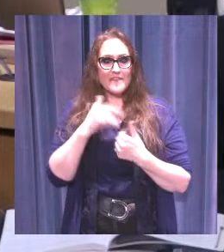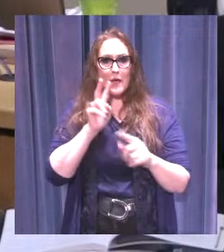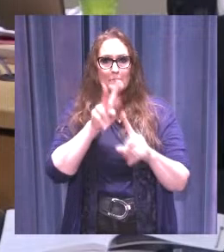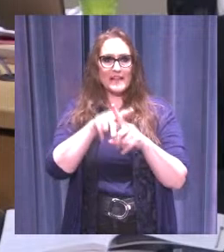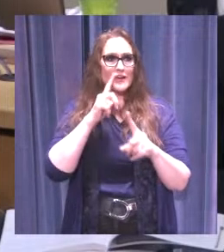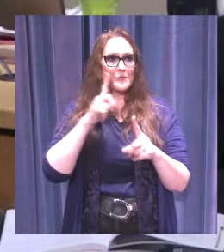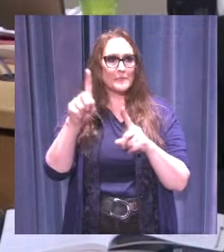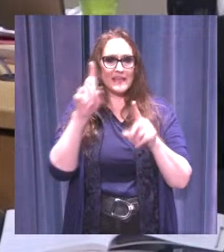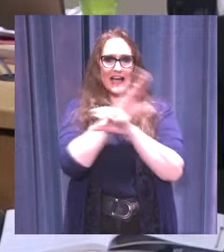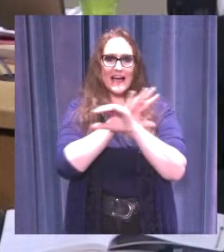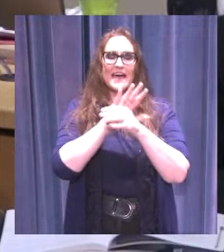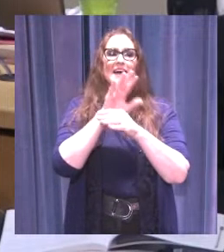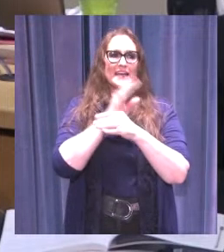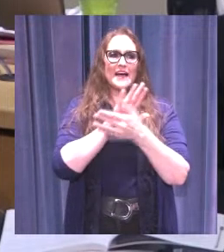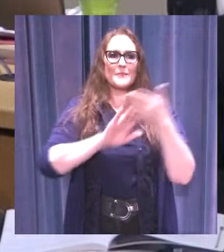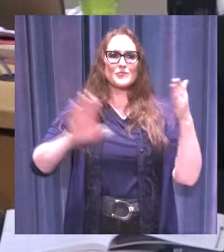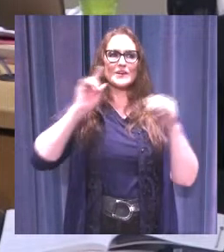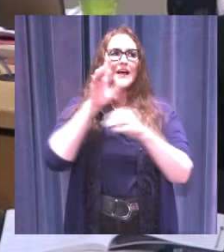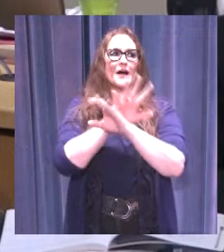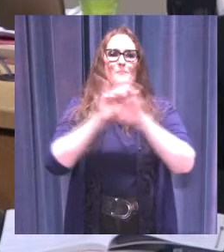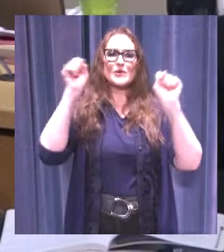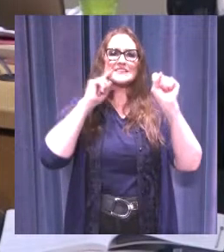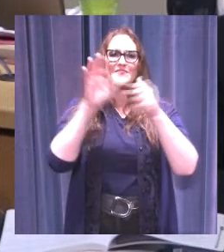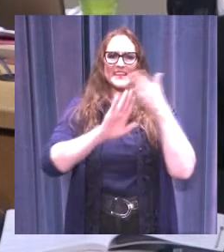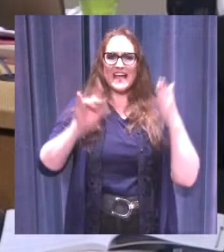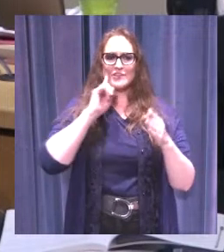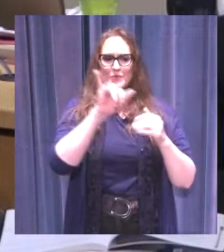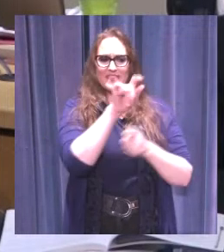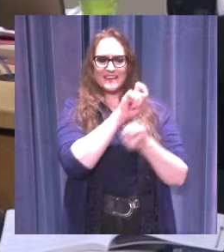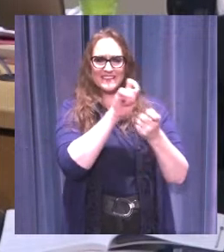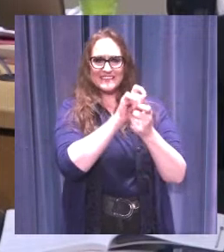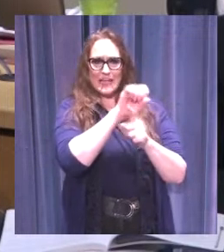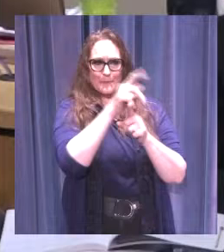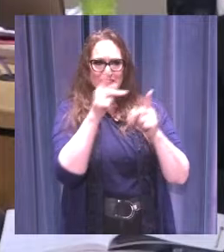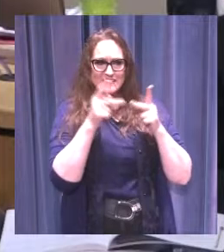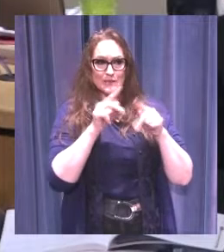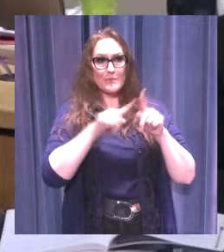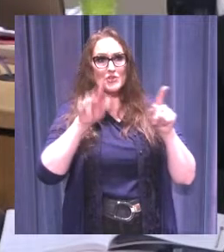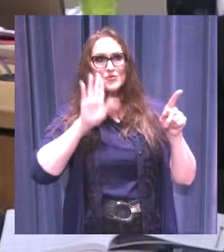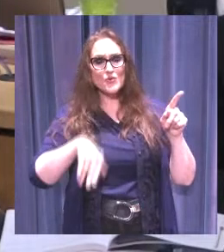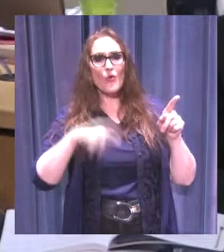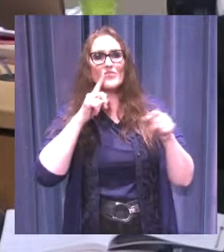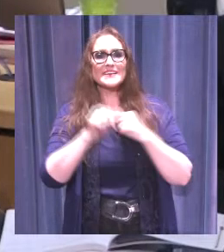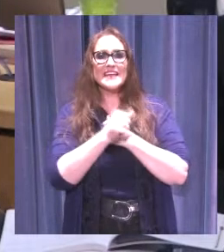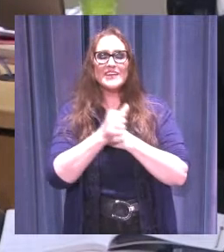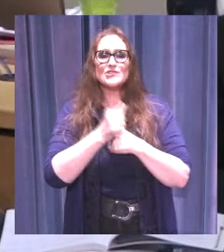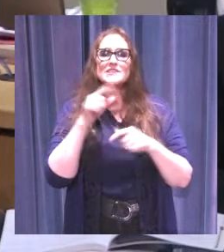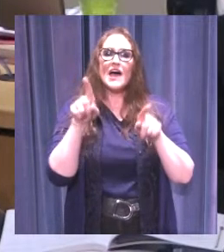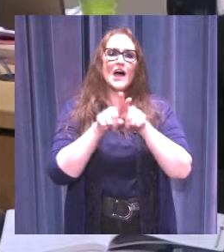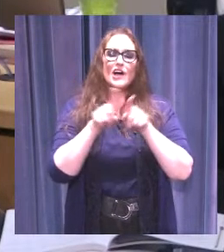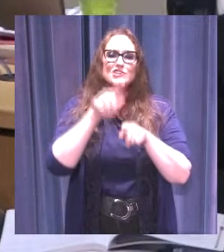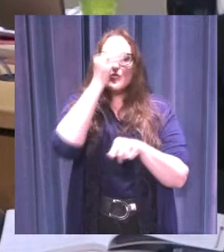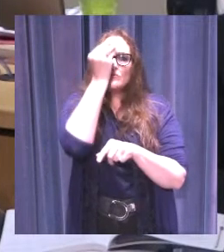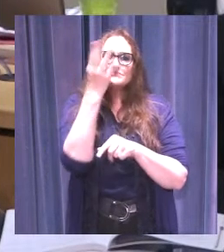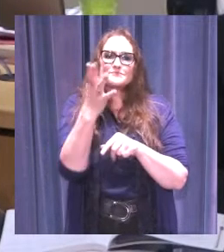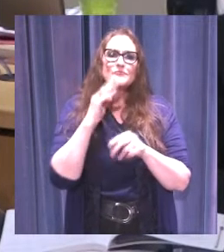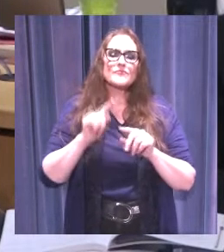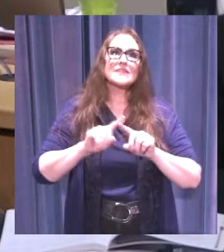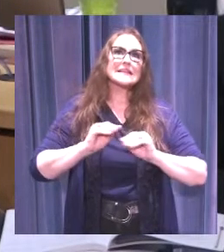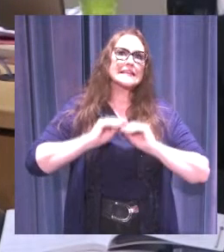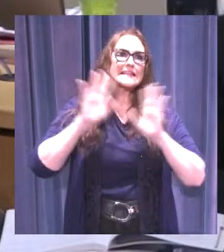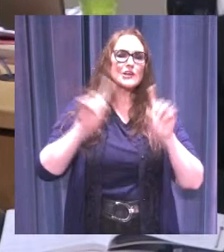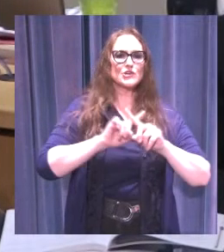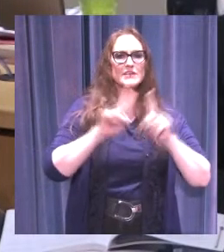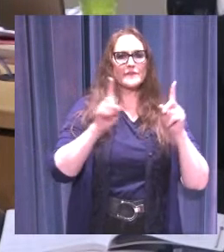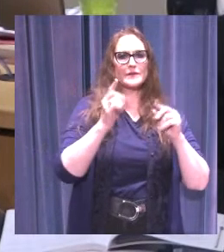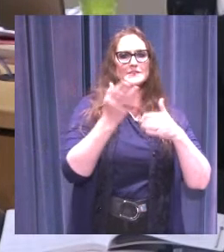a college president with that exact position and title. You already know the dangers. I also won't point out the clear difference between